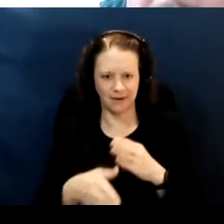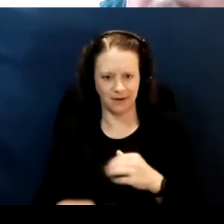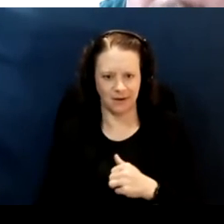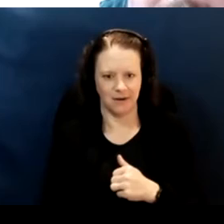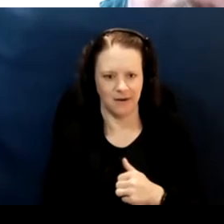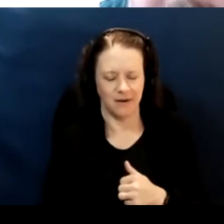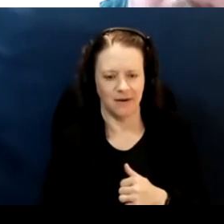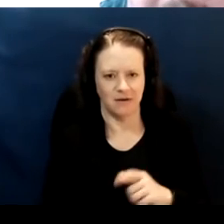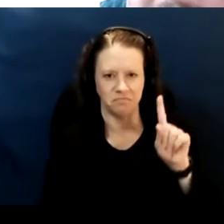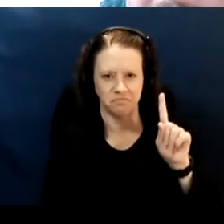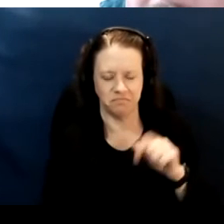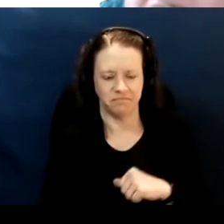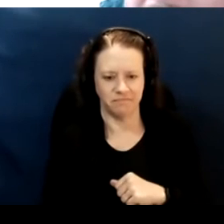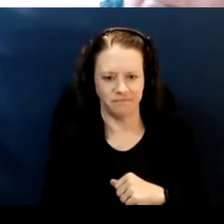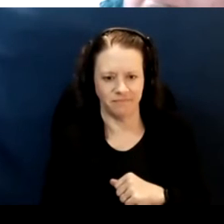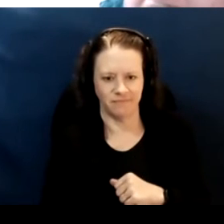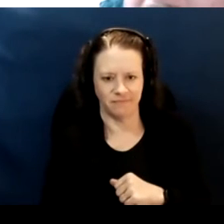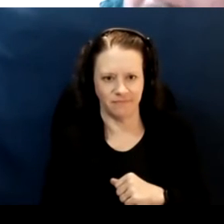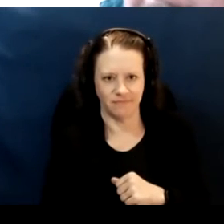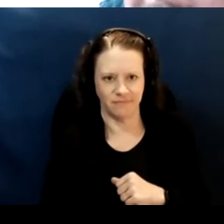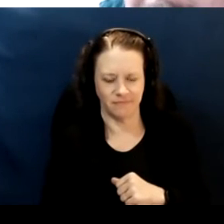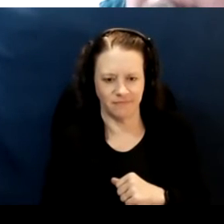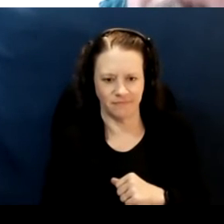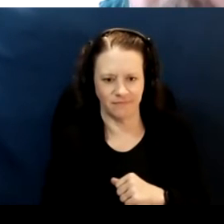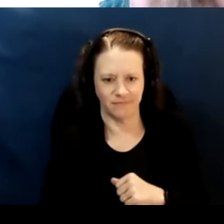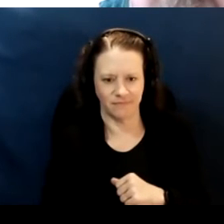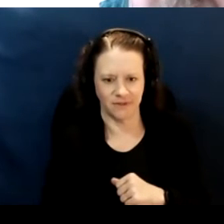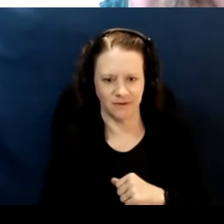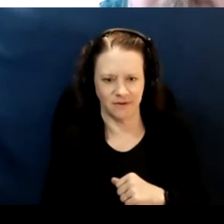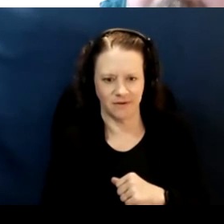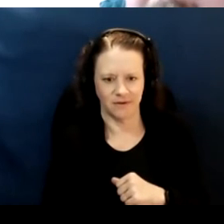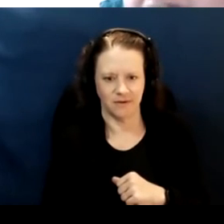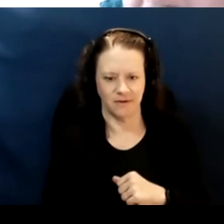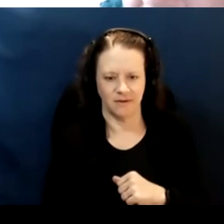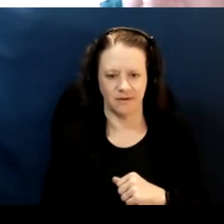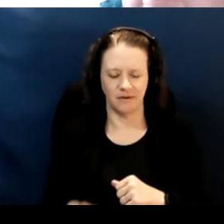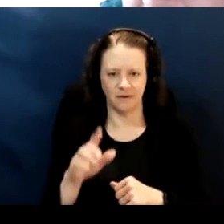One moment, folks, my apologies. One moment, I'm so sorry.